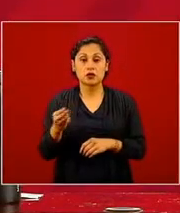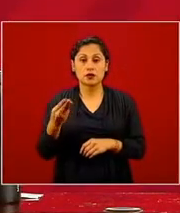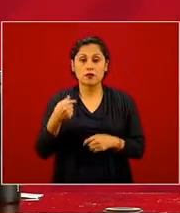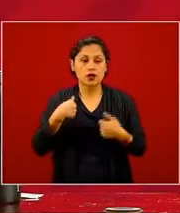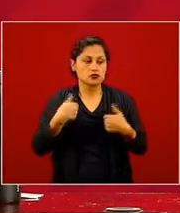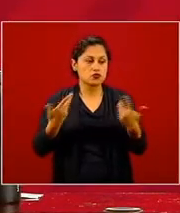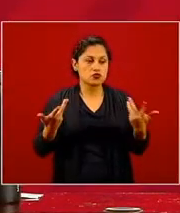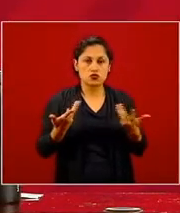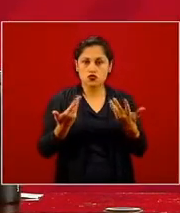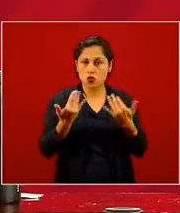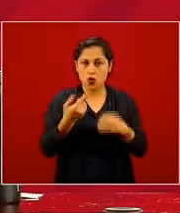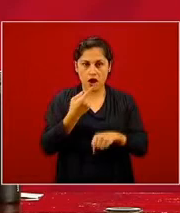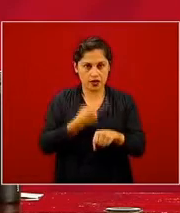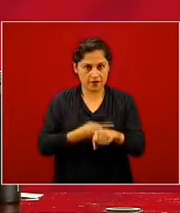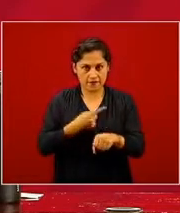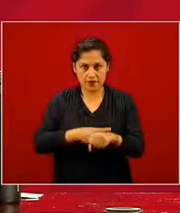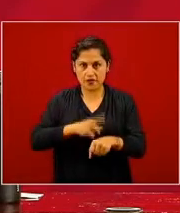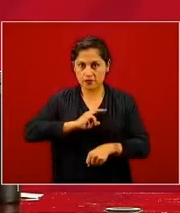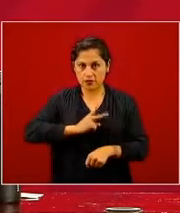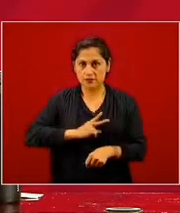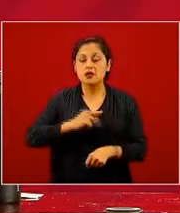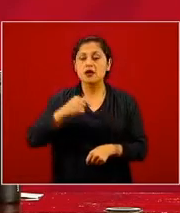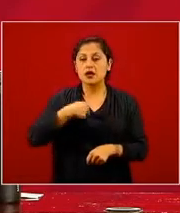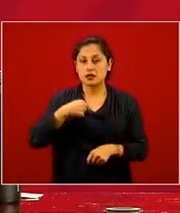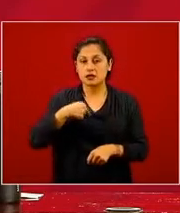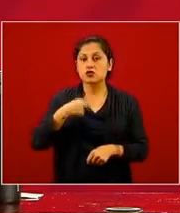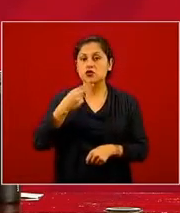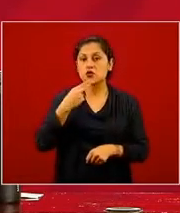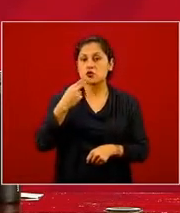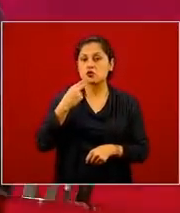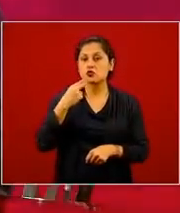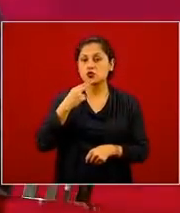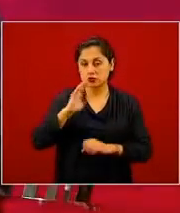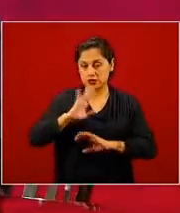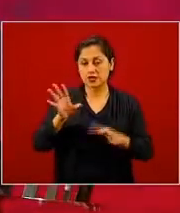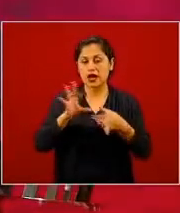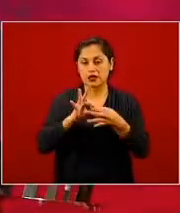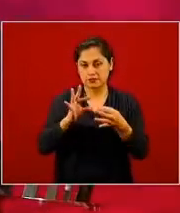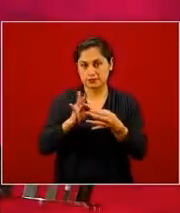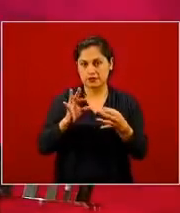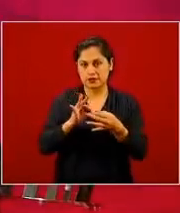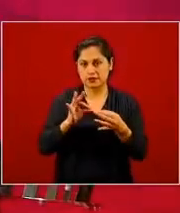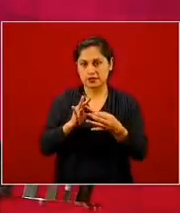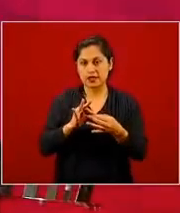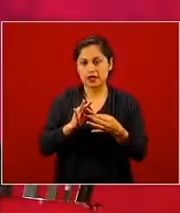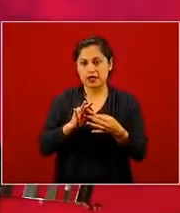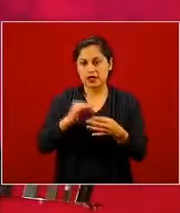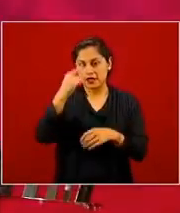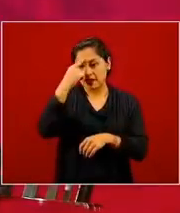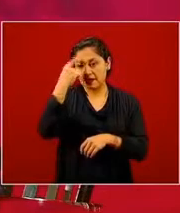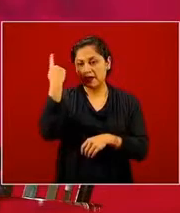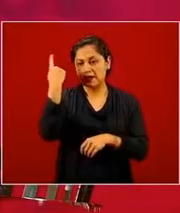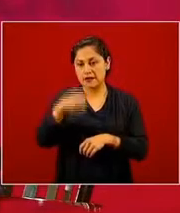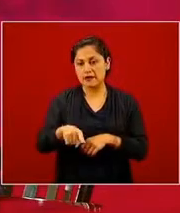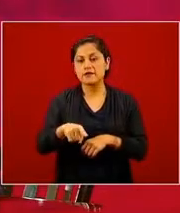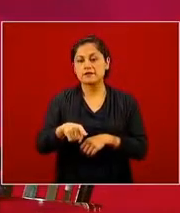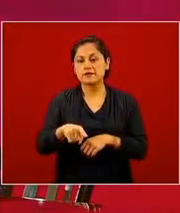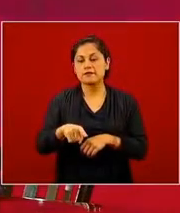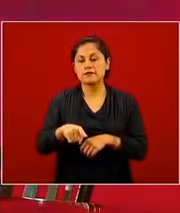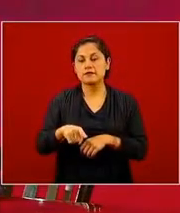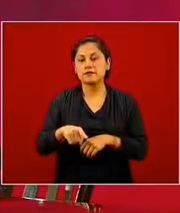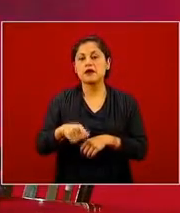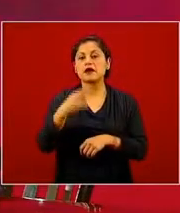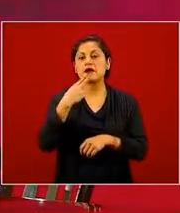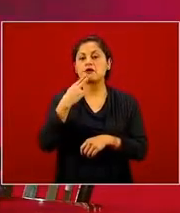Up to now, so far, May 25th, I've got no symptoms from related to COVID, and I'm wearing because of the